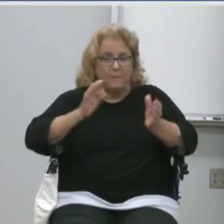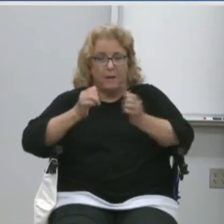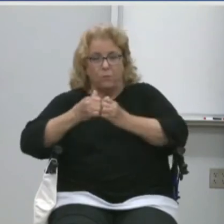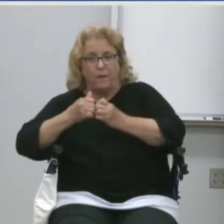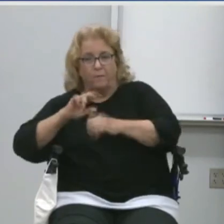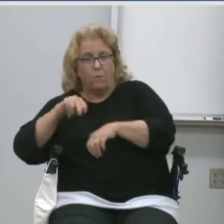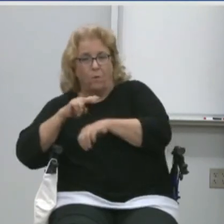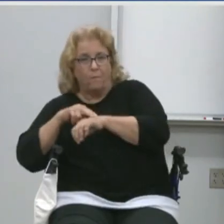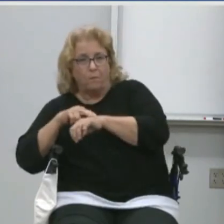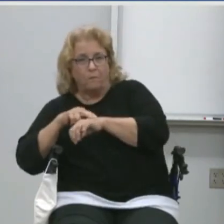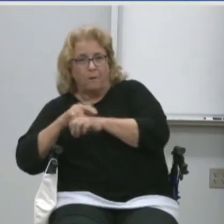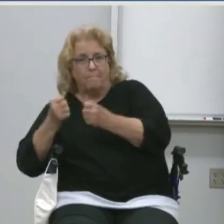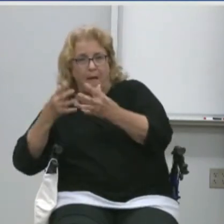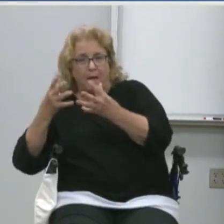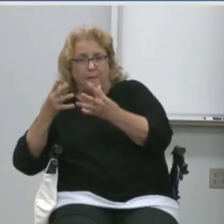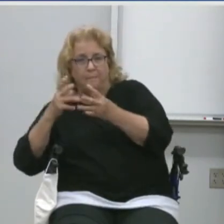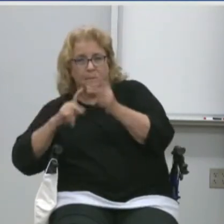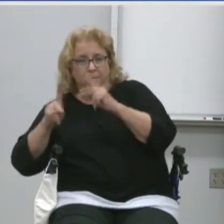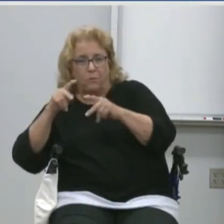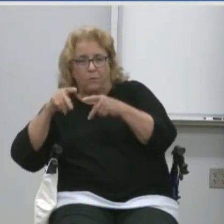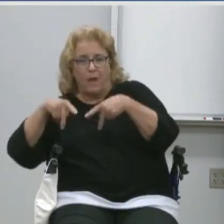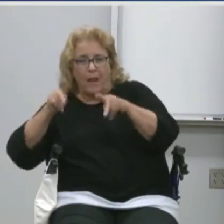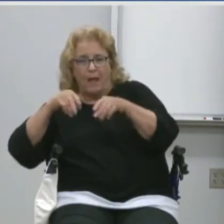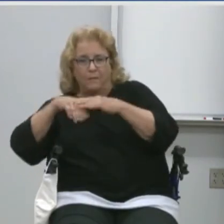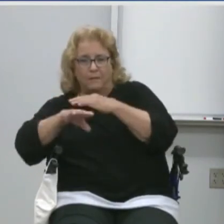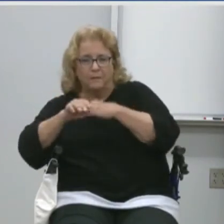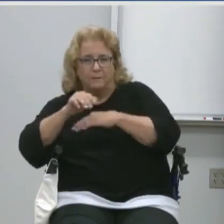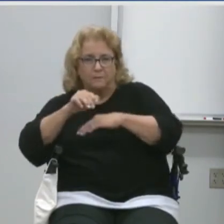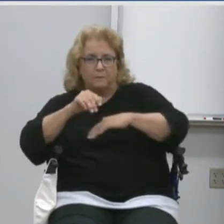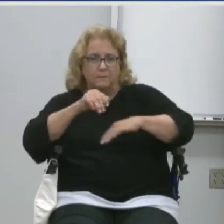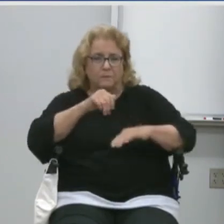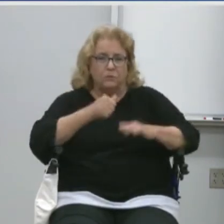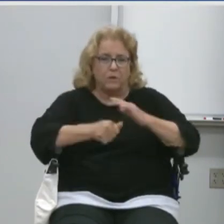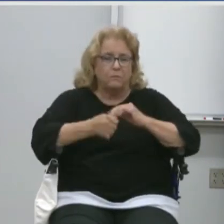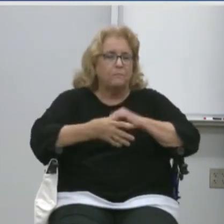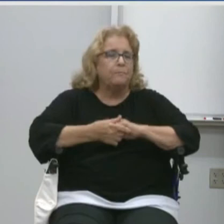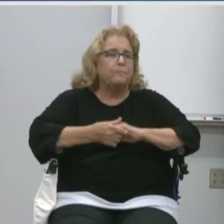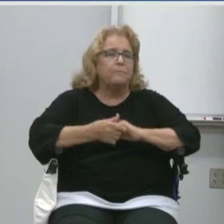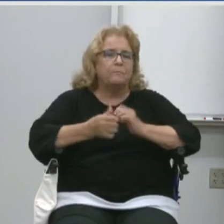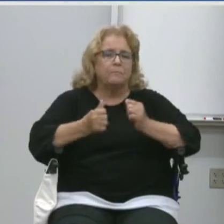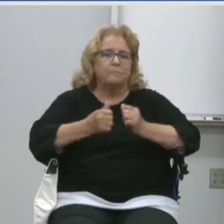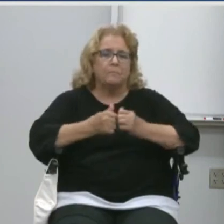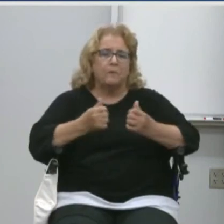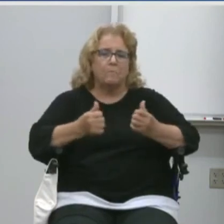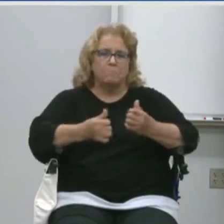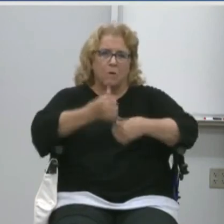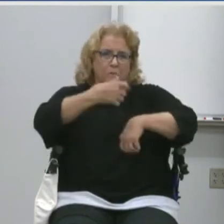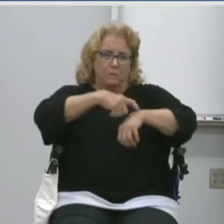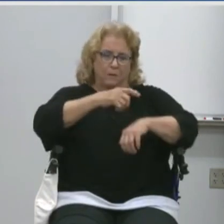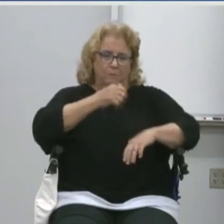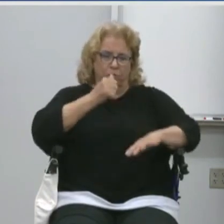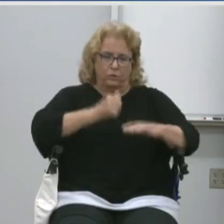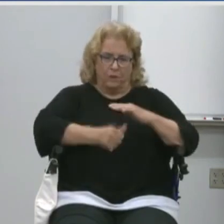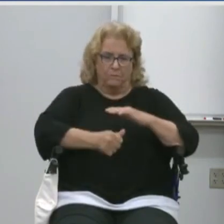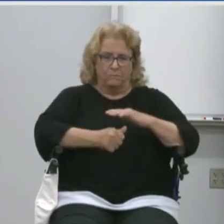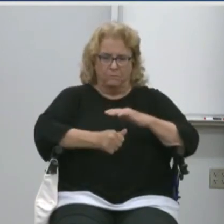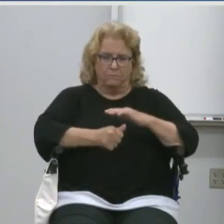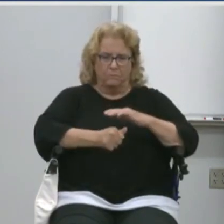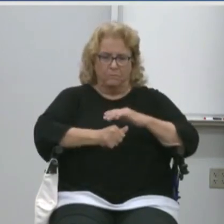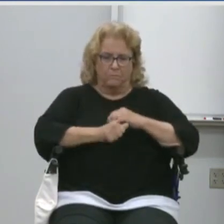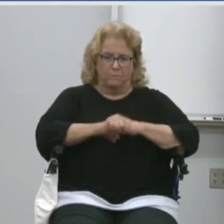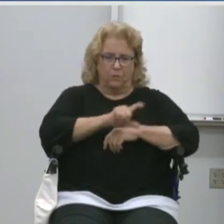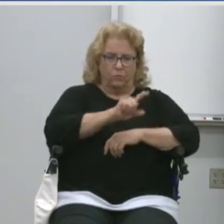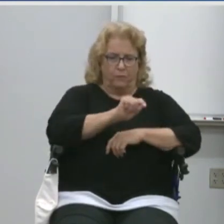the normal amount it would be? Well, with a normal sheltering would be 20 square feet